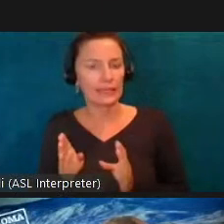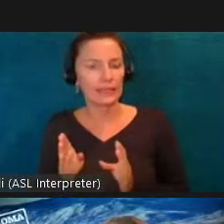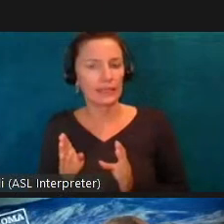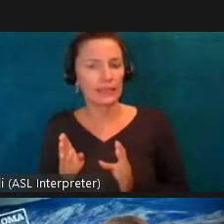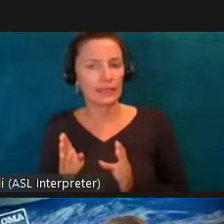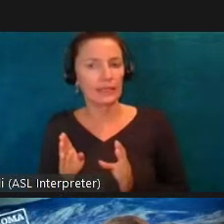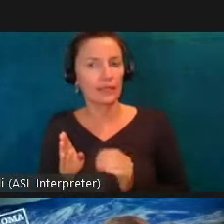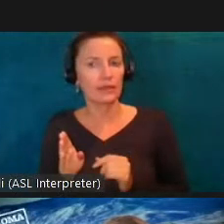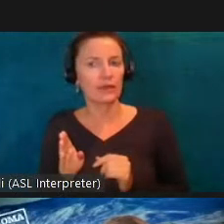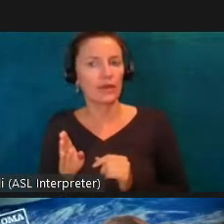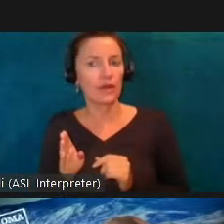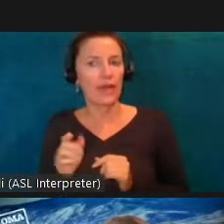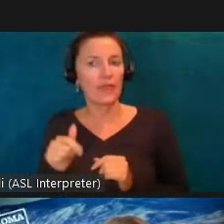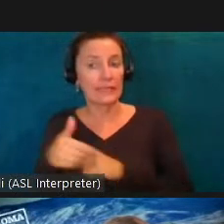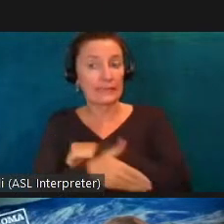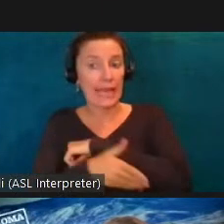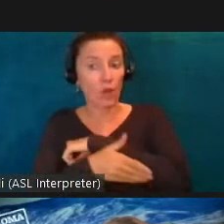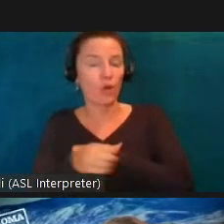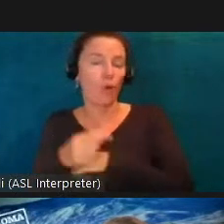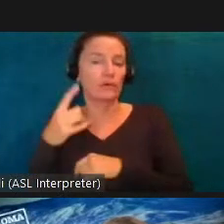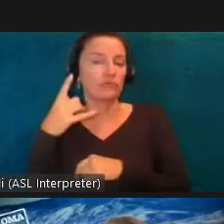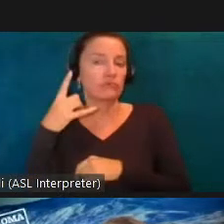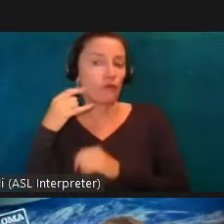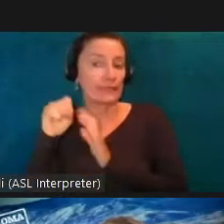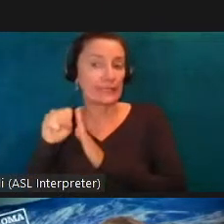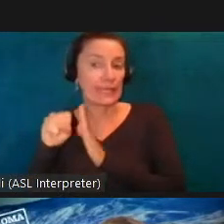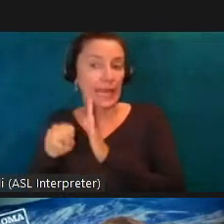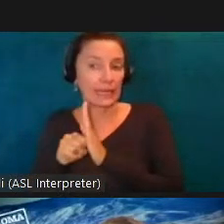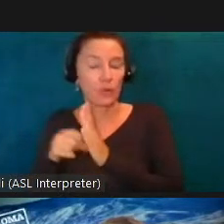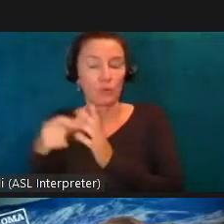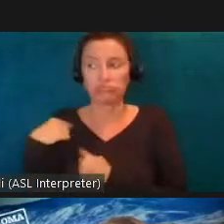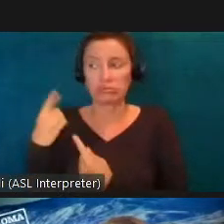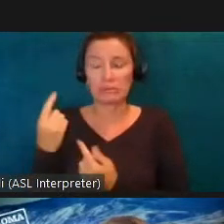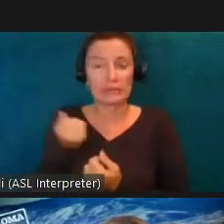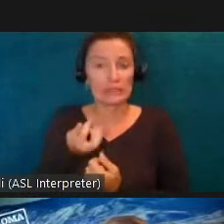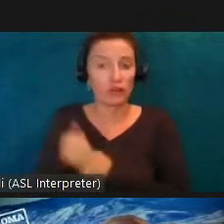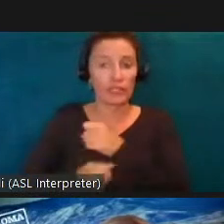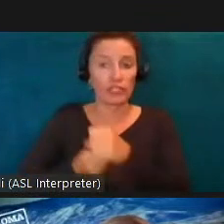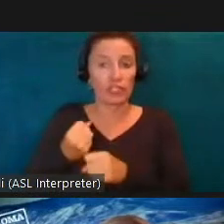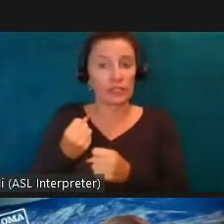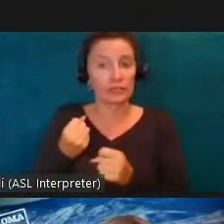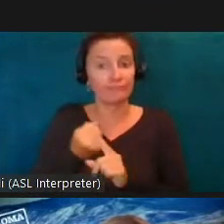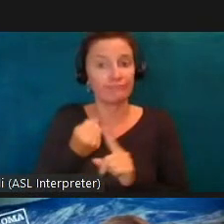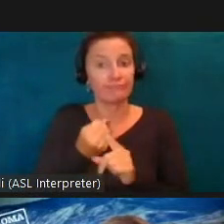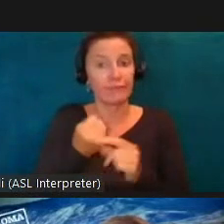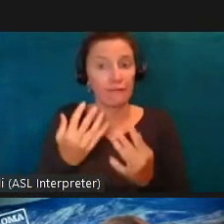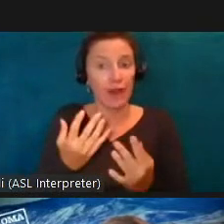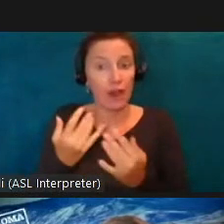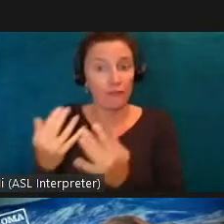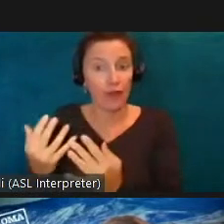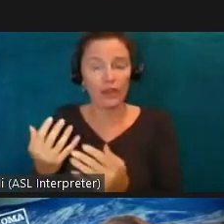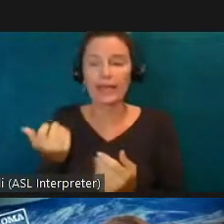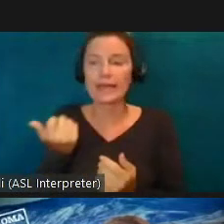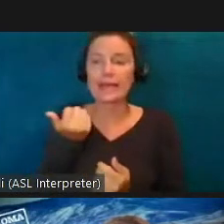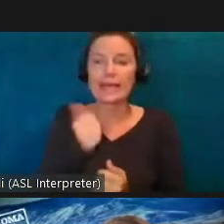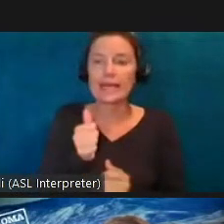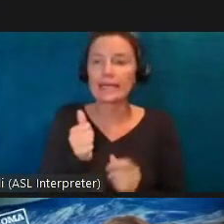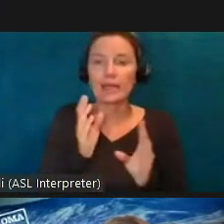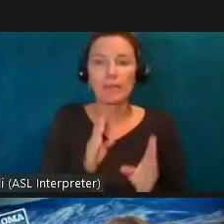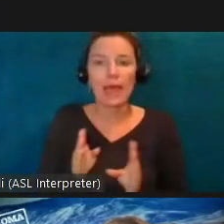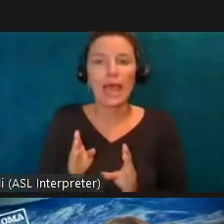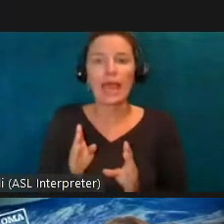many fires in the state of California for several years now? Are there any plans, any preparations to maybe